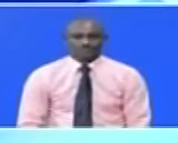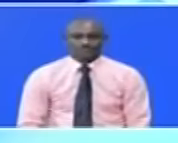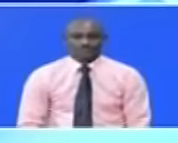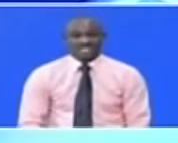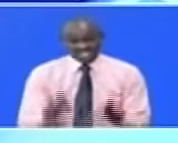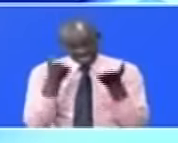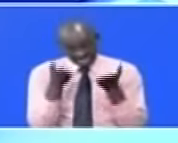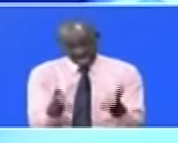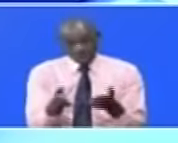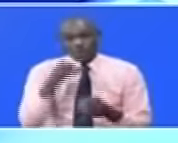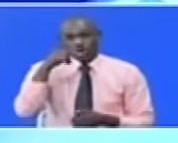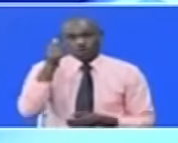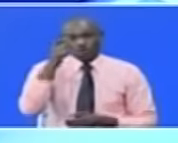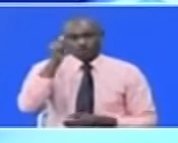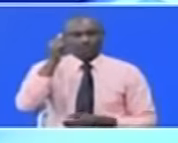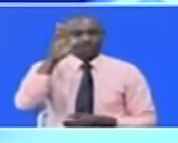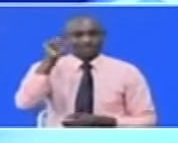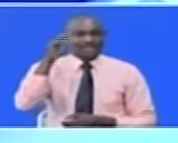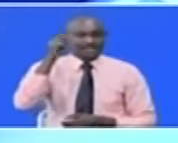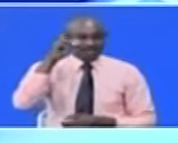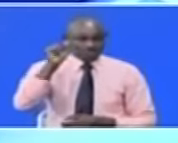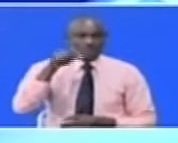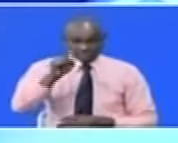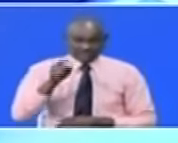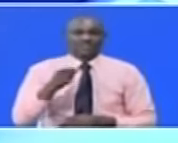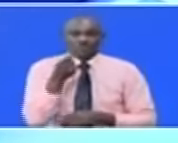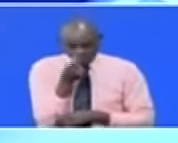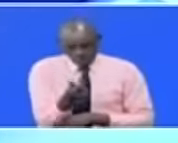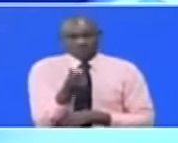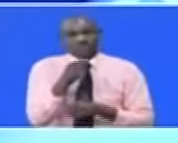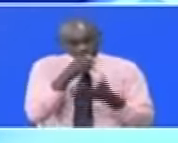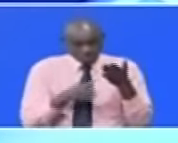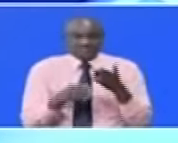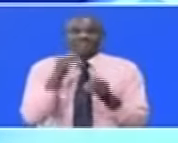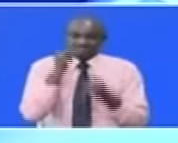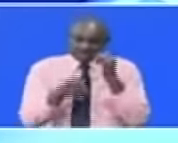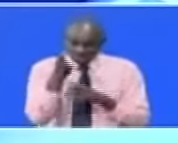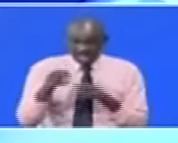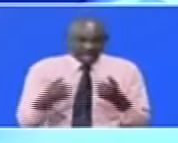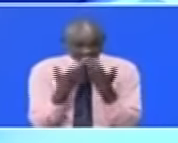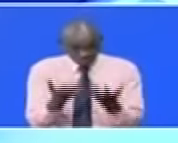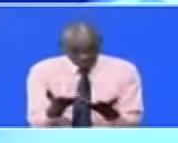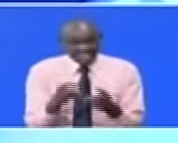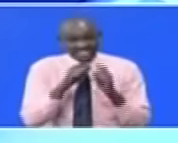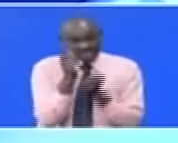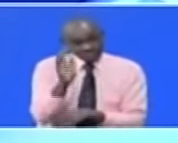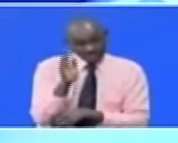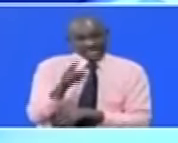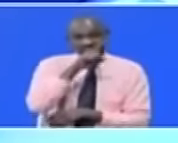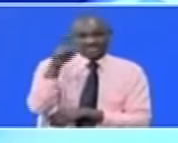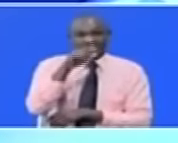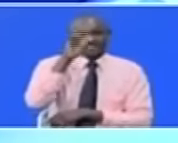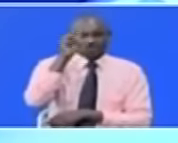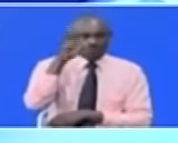ongoing annual Coast Bureau football tournament entered the quarterfinal stage on Wednesday afternoon with two matches on card at the Ziwani grounds